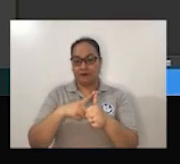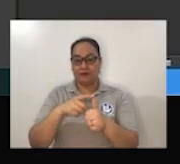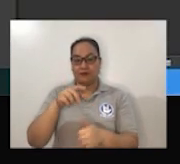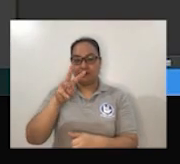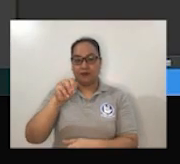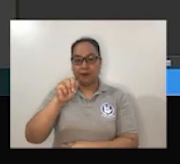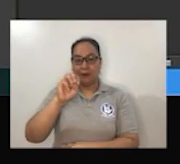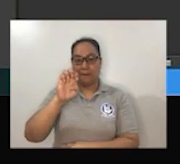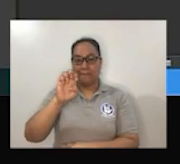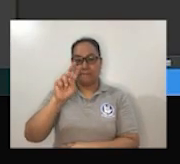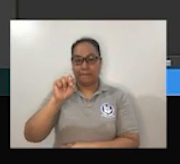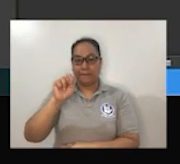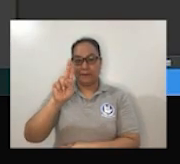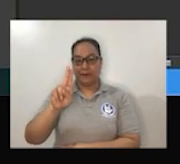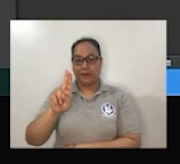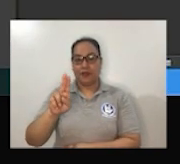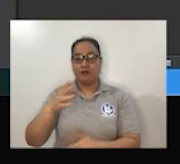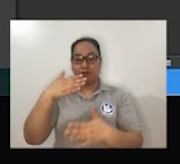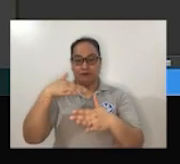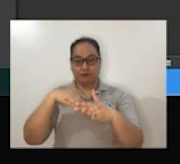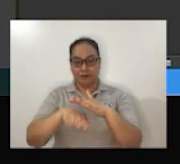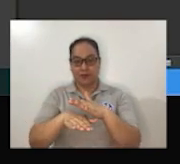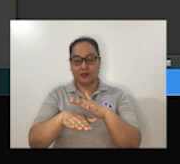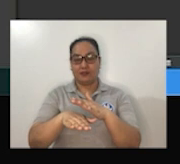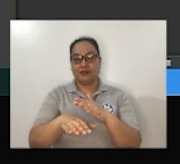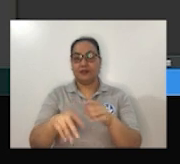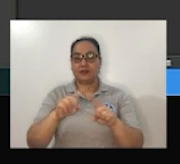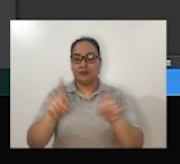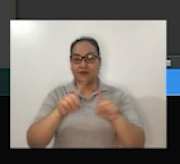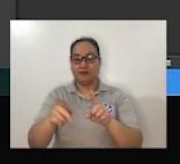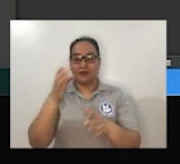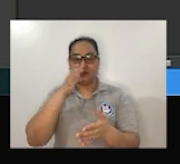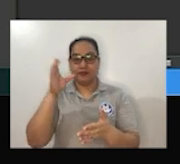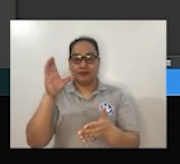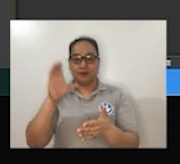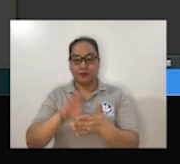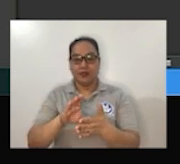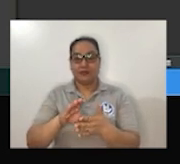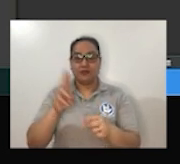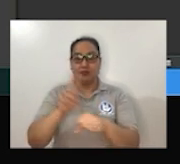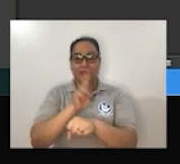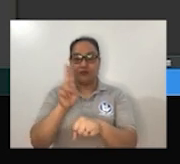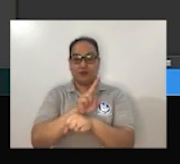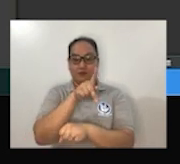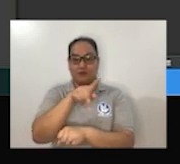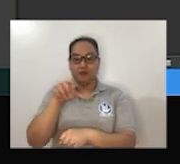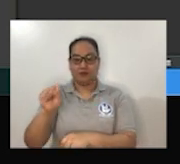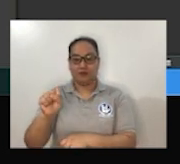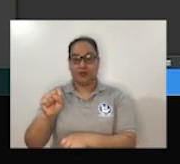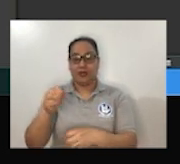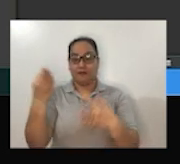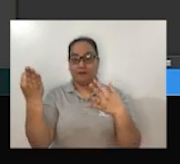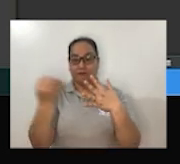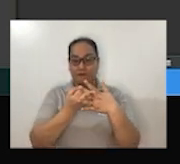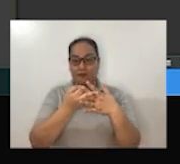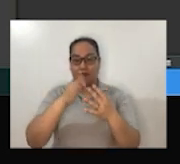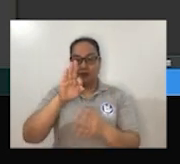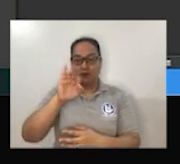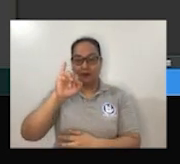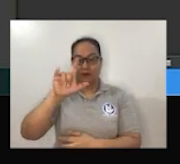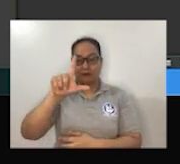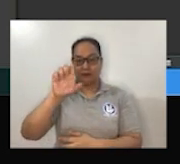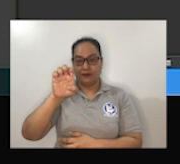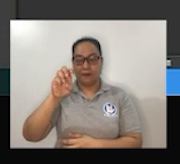is where you can access different commands to use in Photoshop. For example, from the file menu, you can